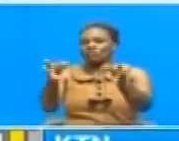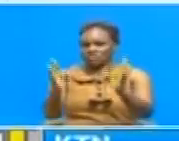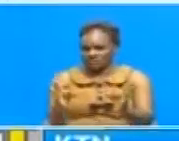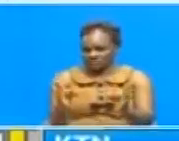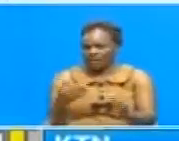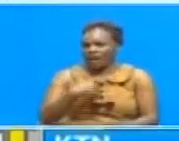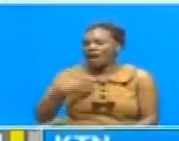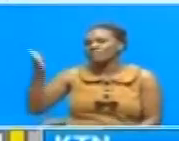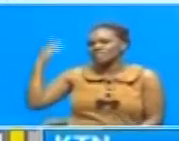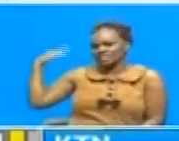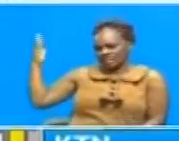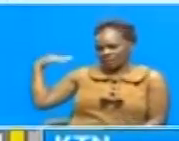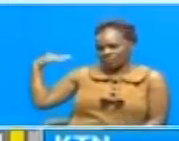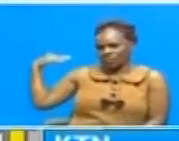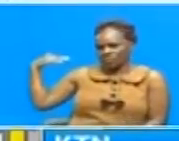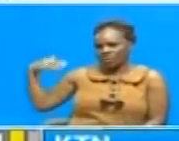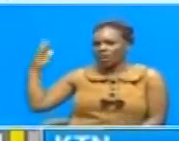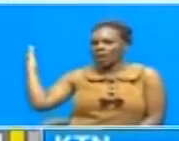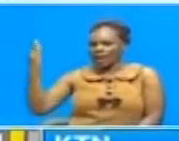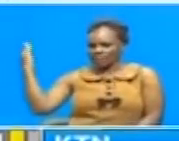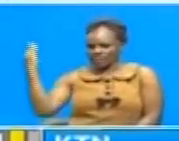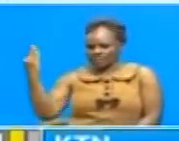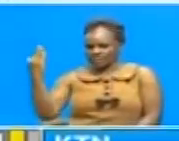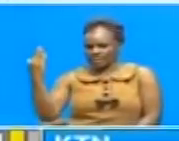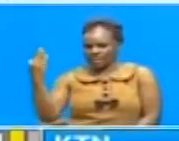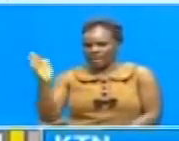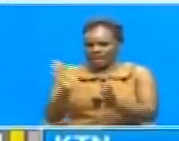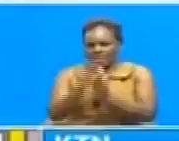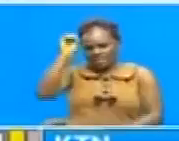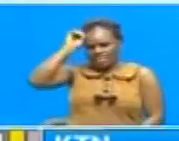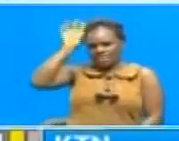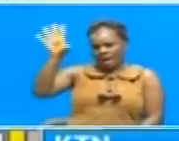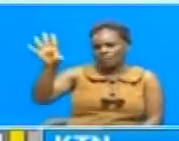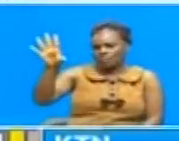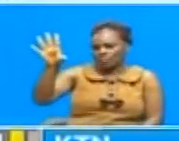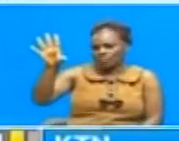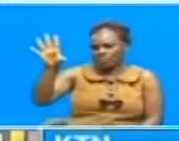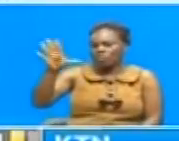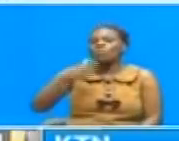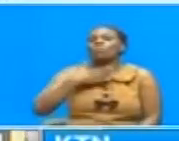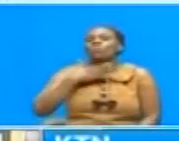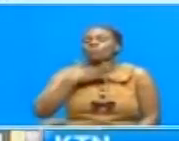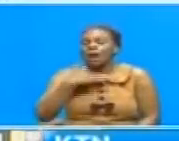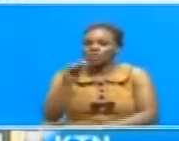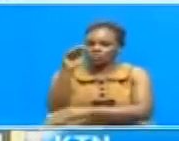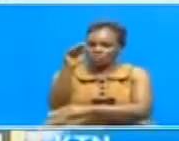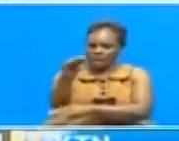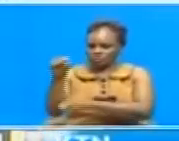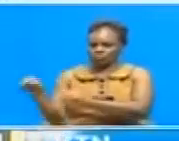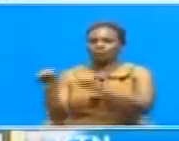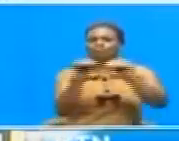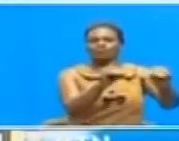that we have been having in Kabete and Kiabu at large, we want to request that they be